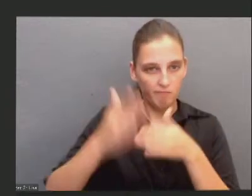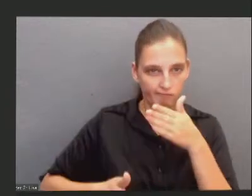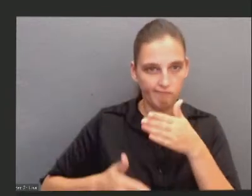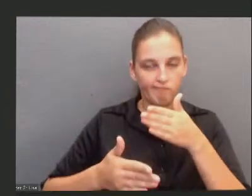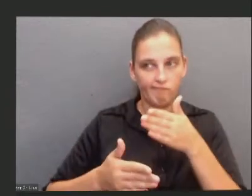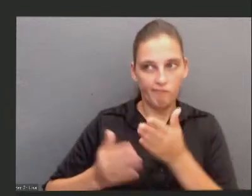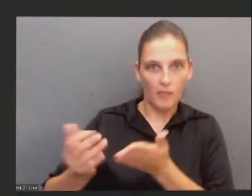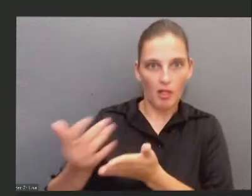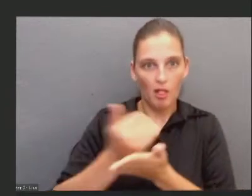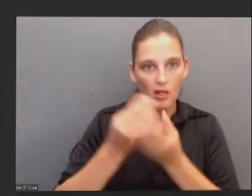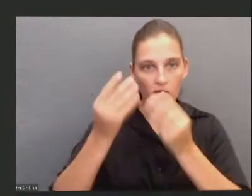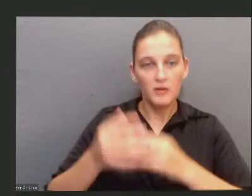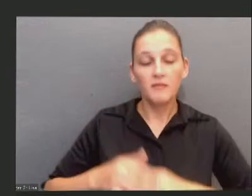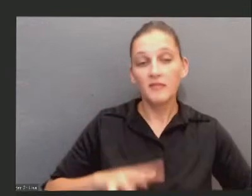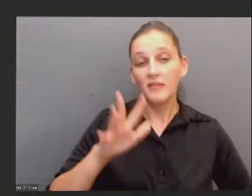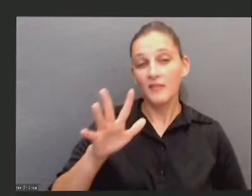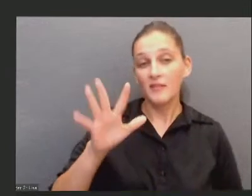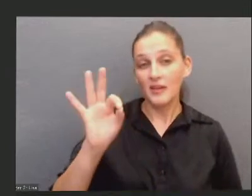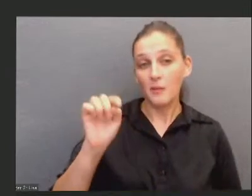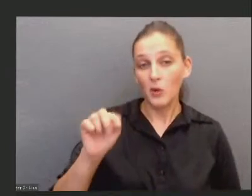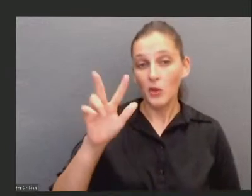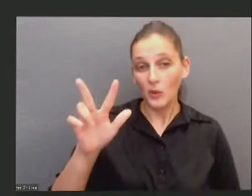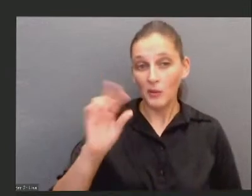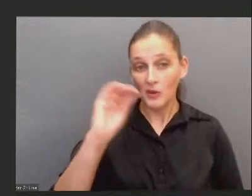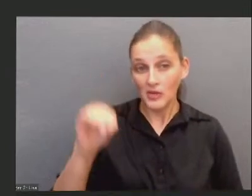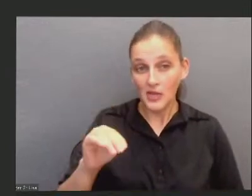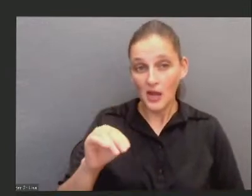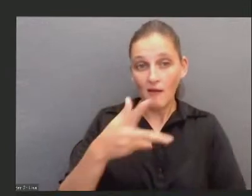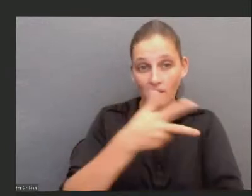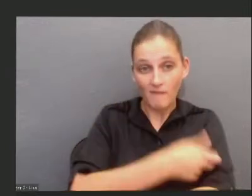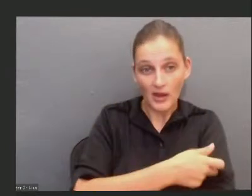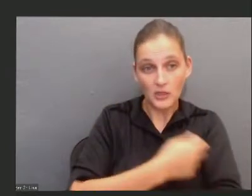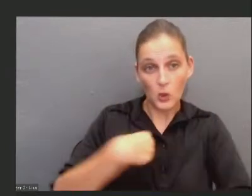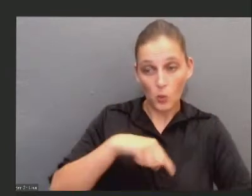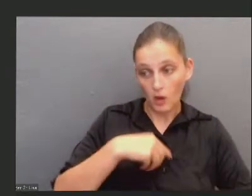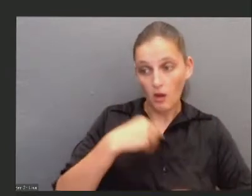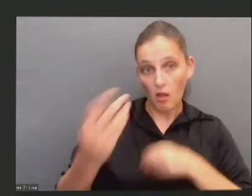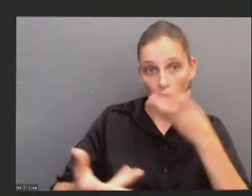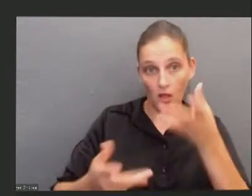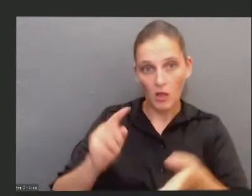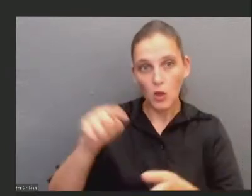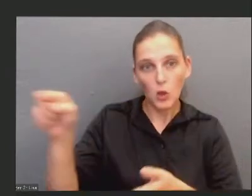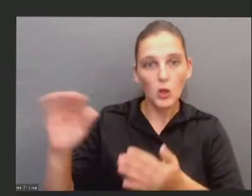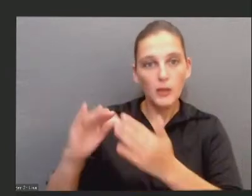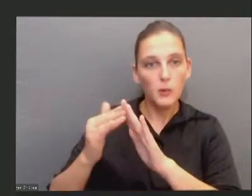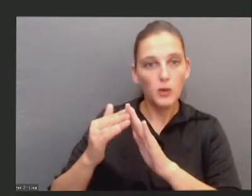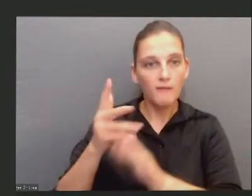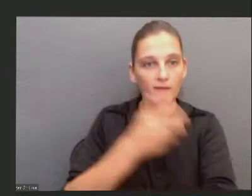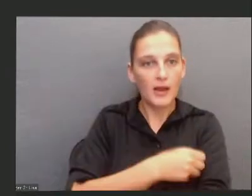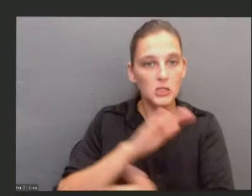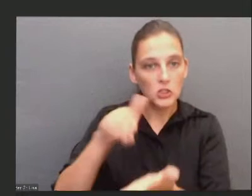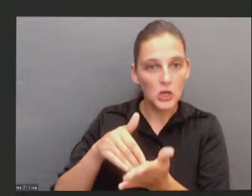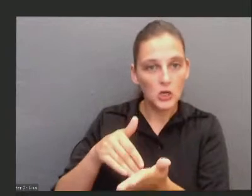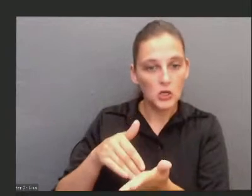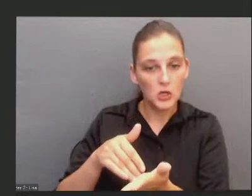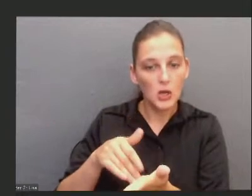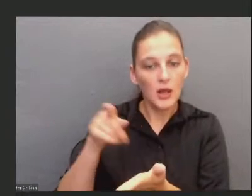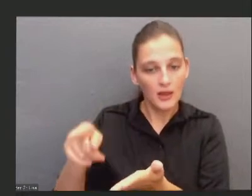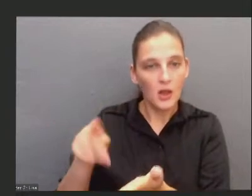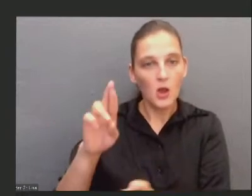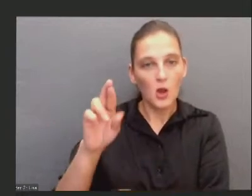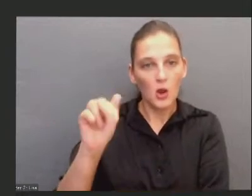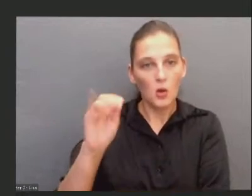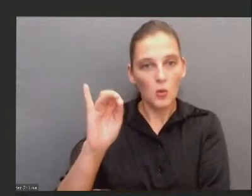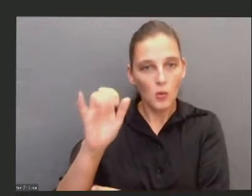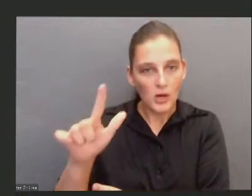59.3% of the vaccine doses administered at those community vaccination centers went to racial and ethnic minorities, as compared